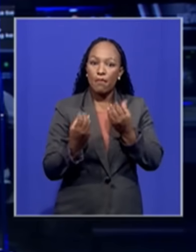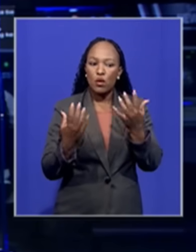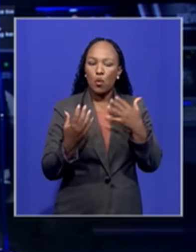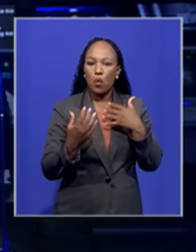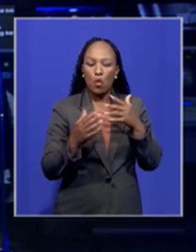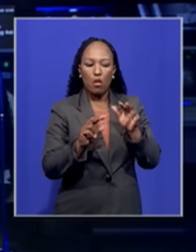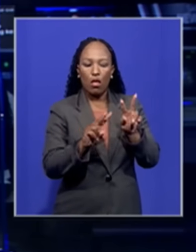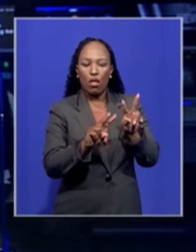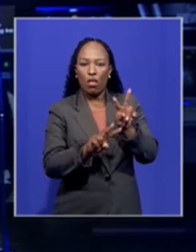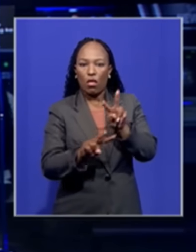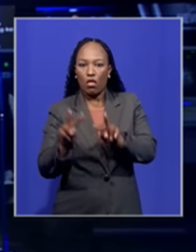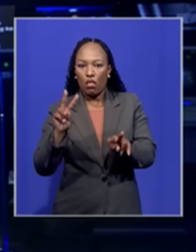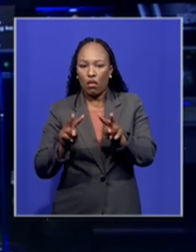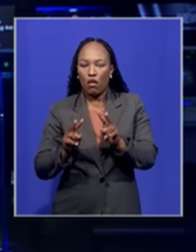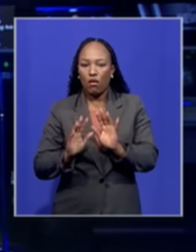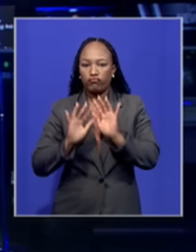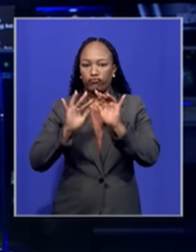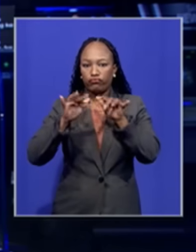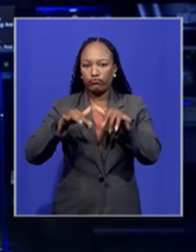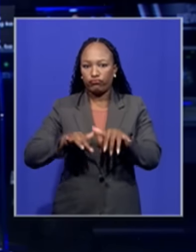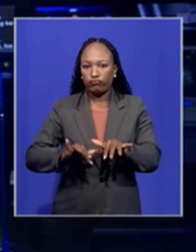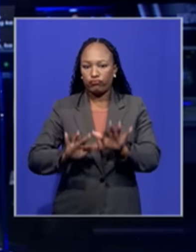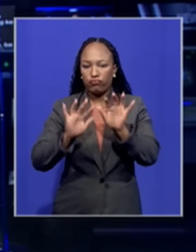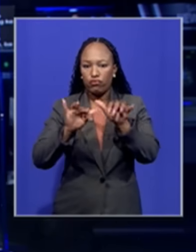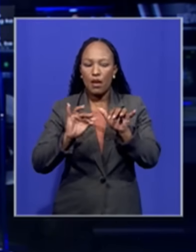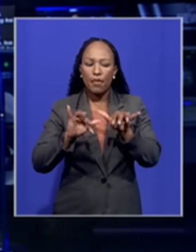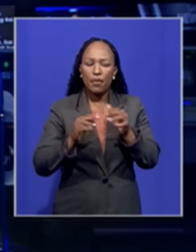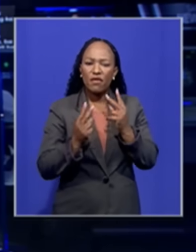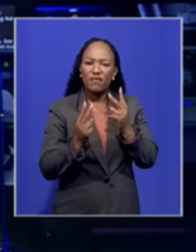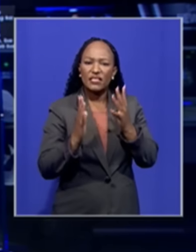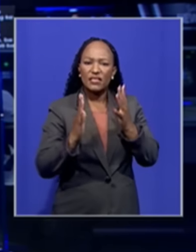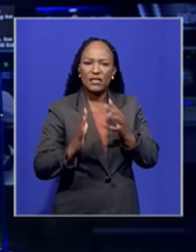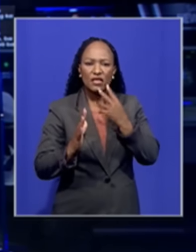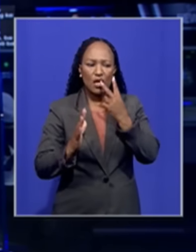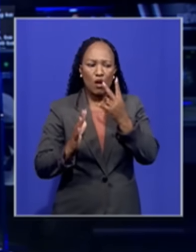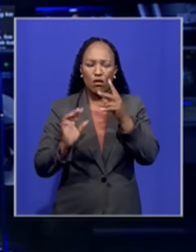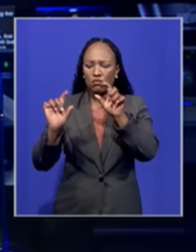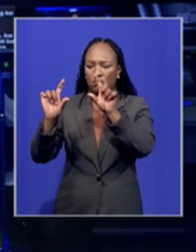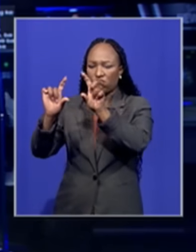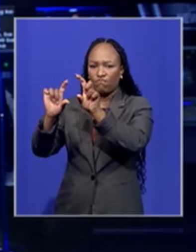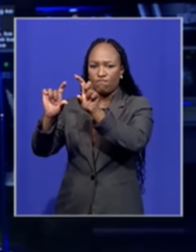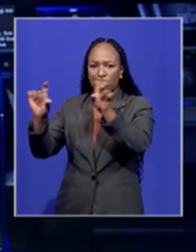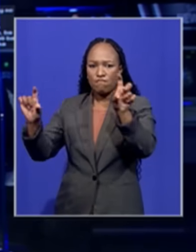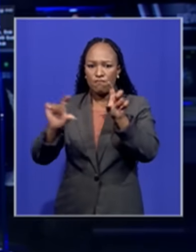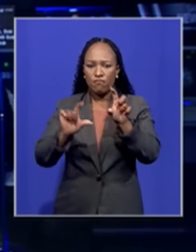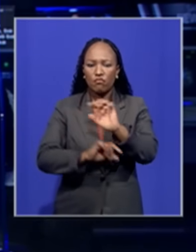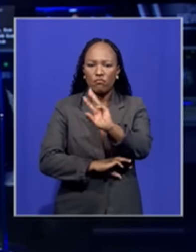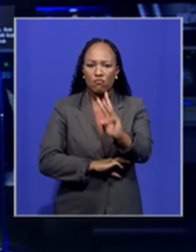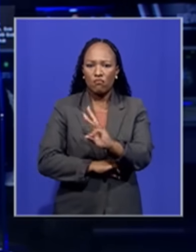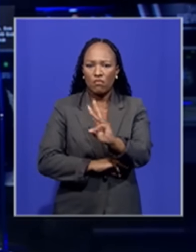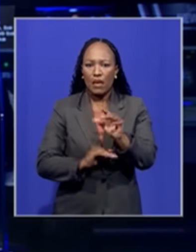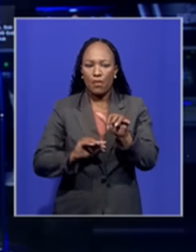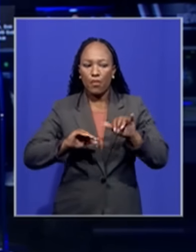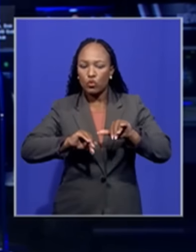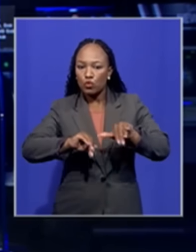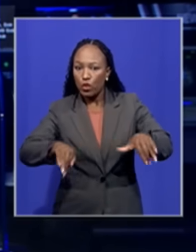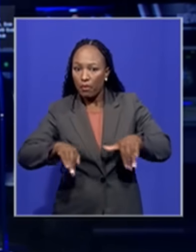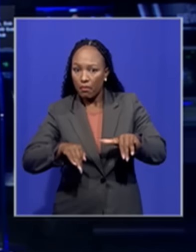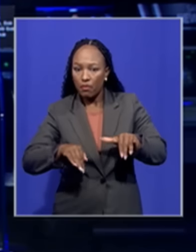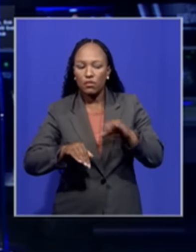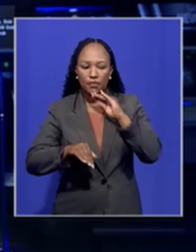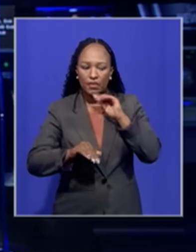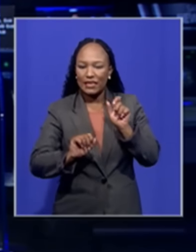mawatle. Baeti bana ba phaelletse ka hore ho ba ho boneng ke matshwao a tlhokomediso ho ba sesi ba tla sesa lewatleng leo hore